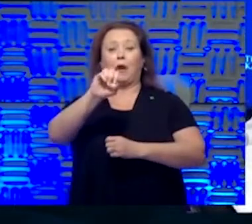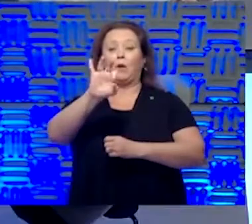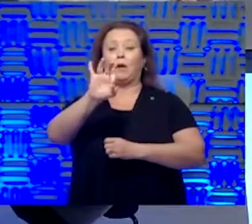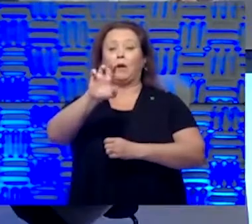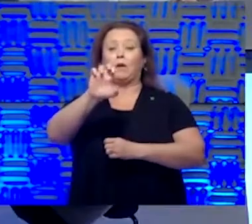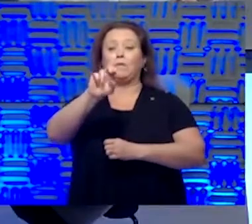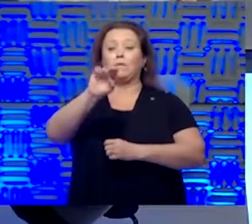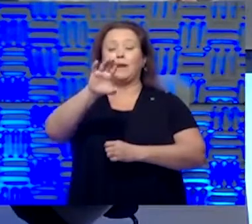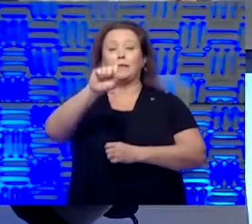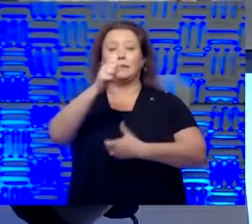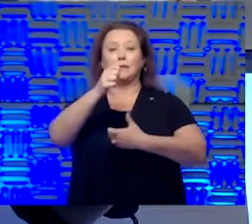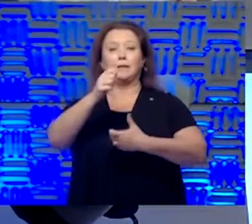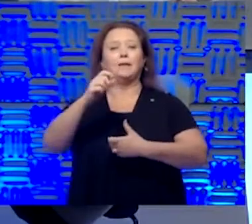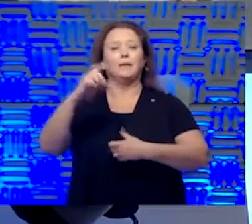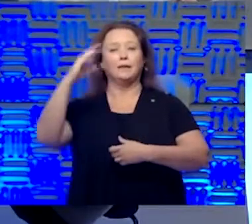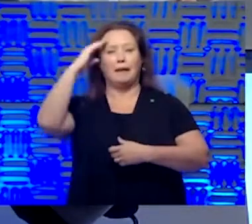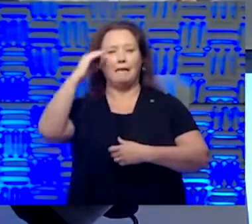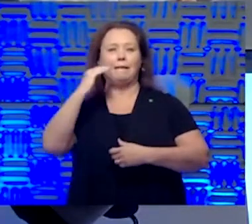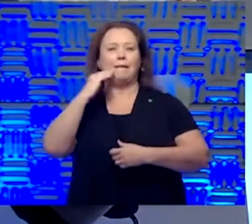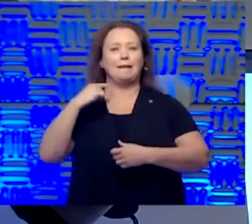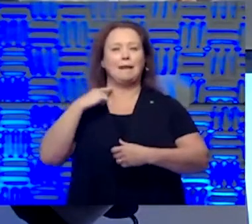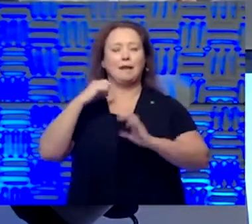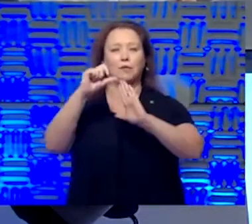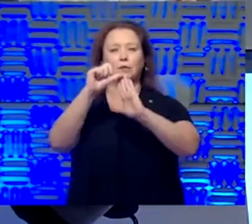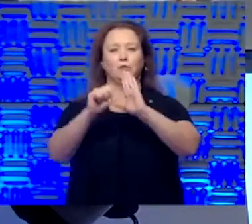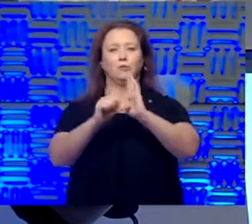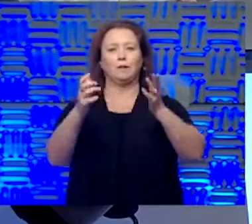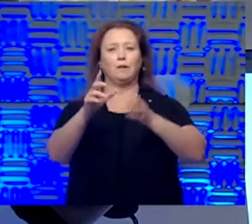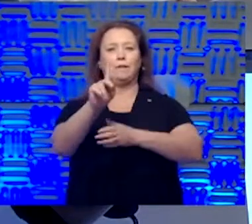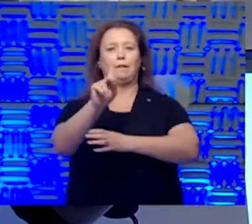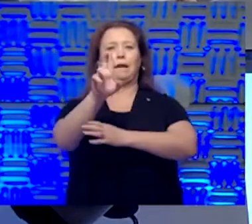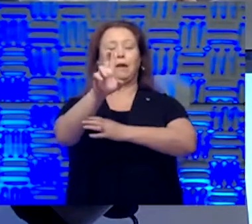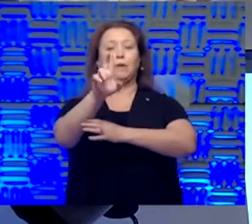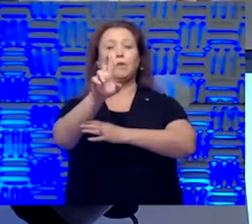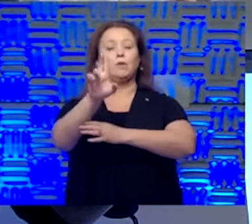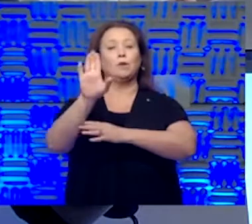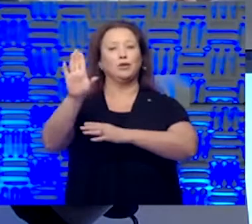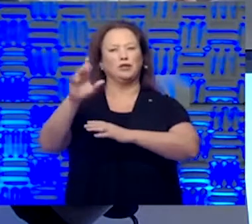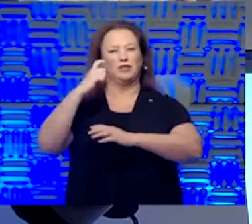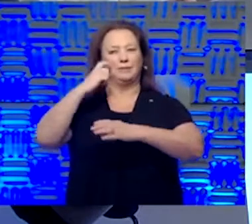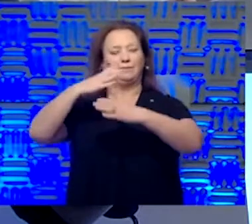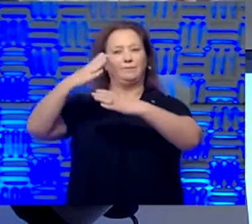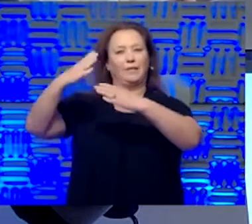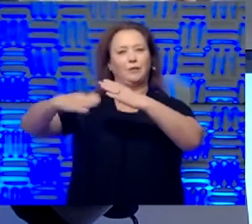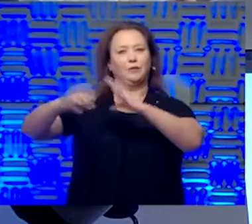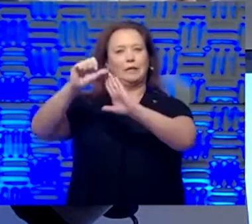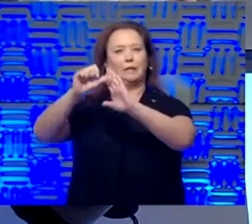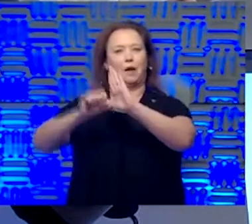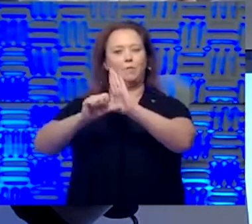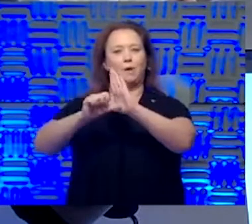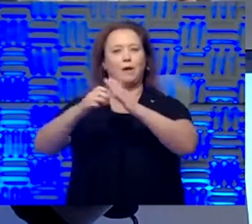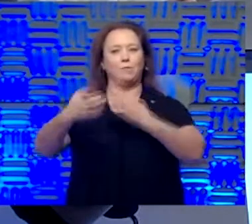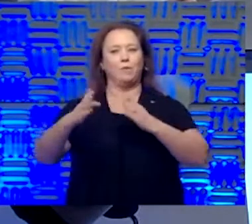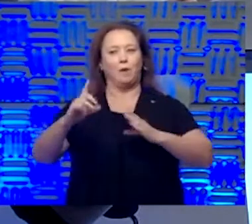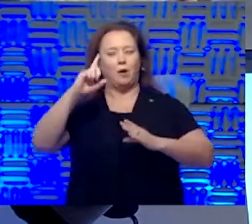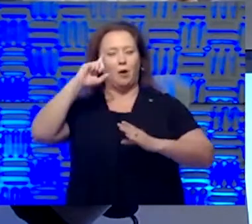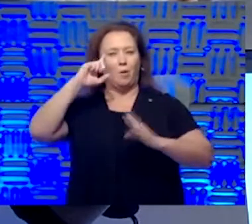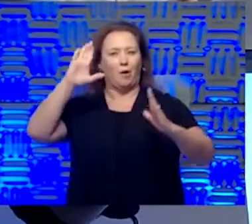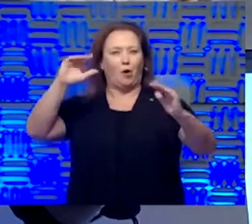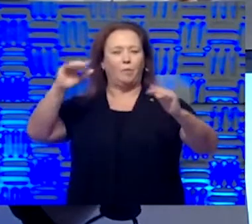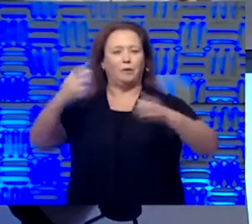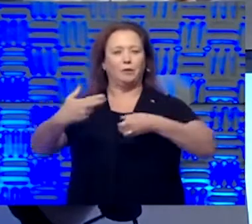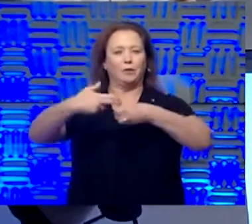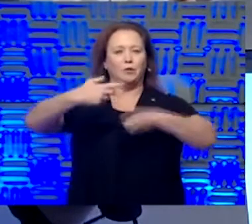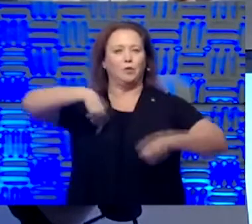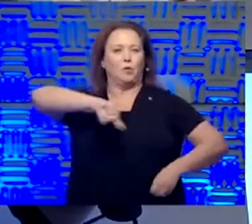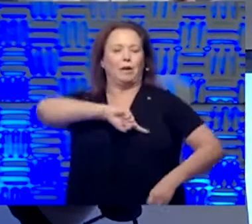a head and neck surgeon here at KU, does a great job for us. She is just finishing up in the operating room. We hope she's able to pop on in just a little